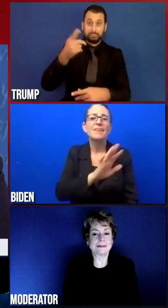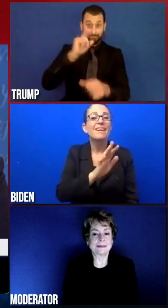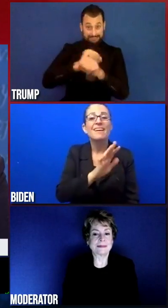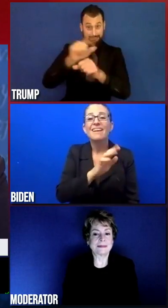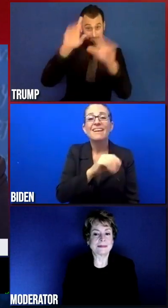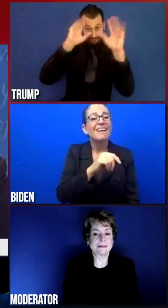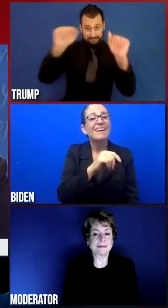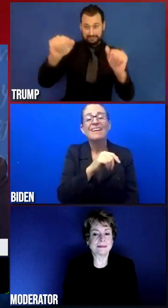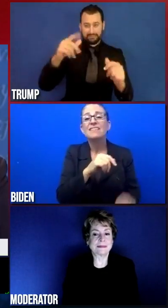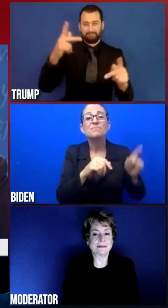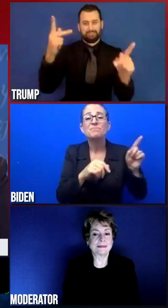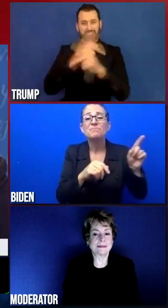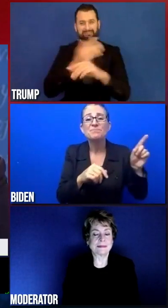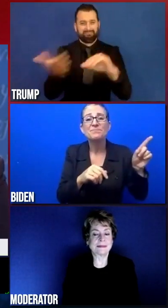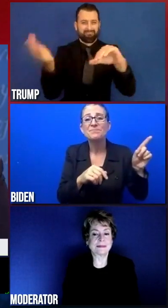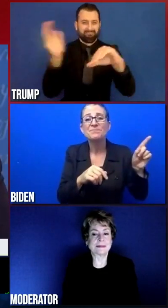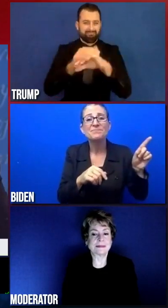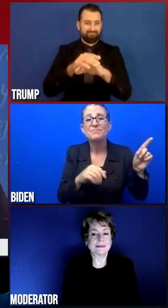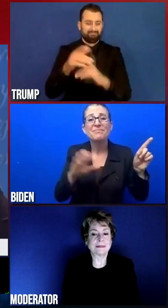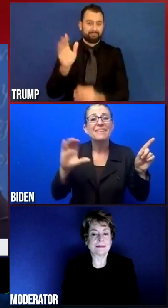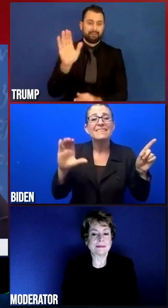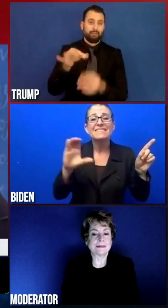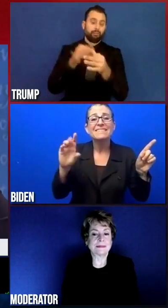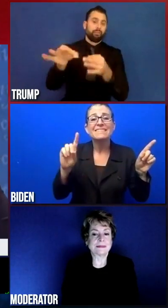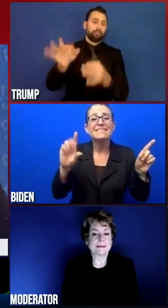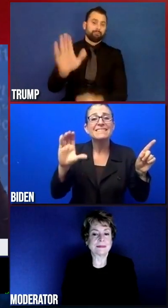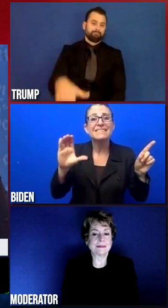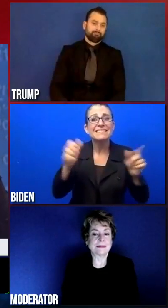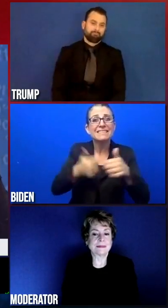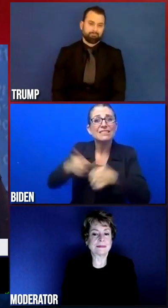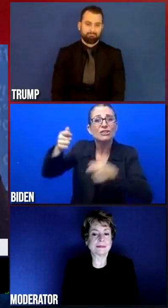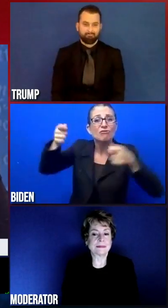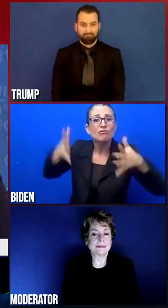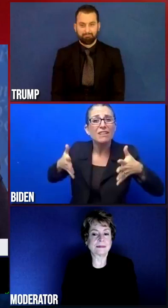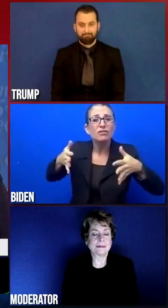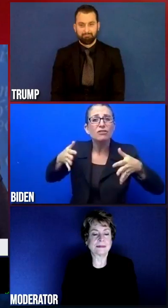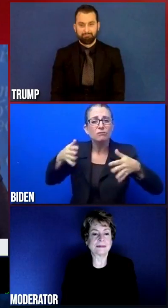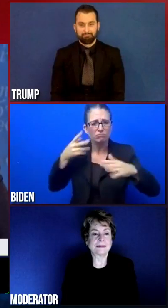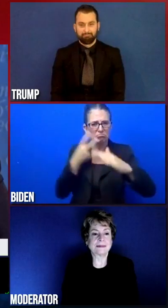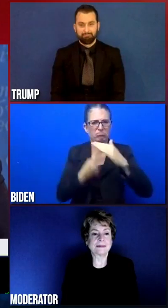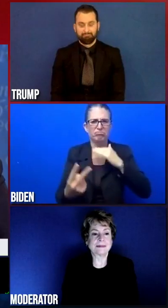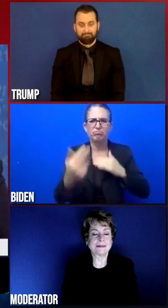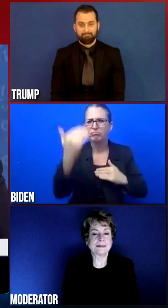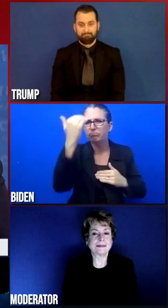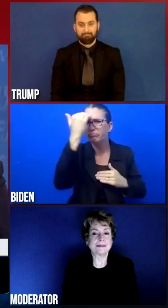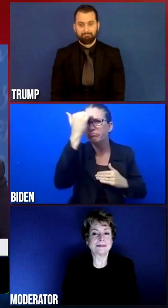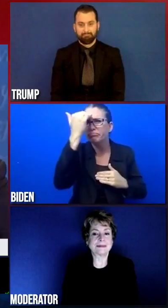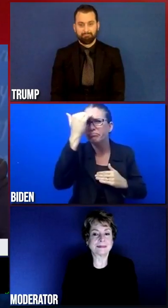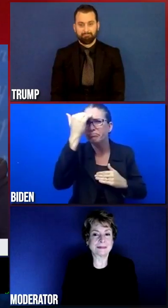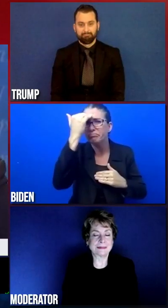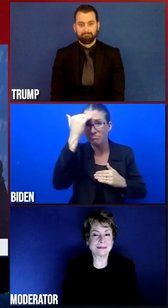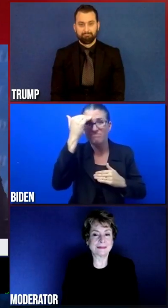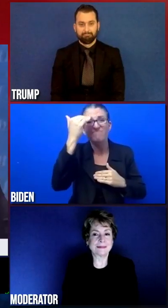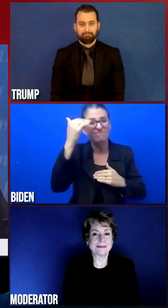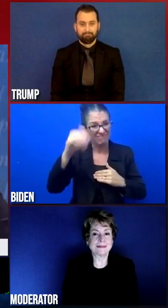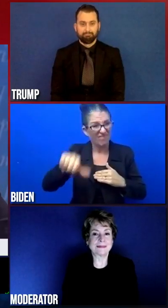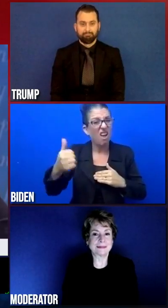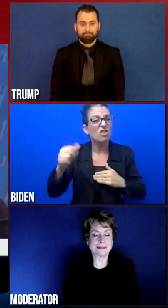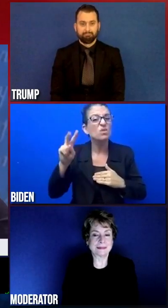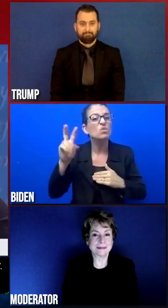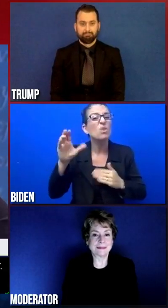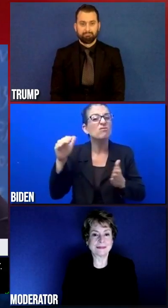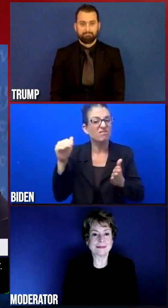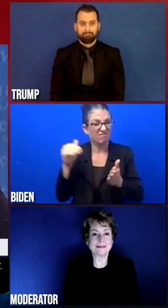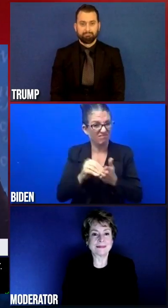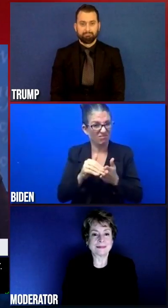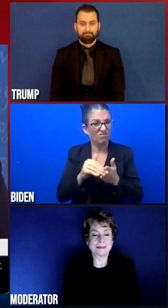CDC director says we could lose as many as another 200,000 people between now and the end of the year. And he held up. He said, if we just wear a